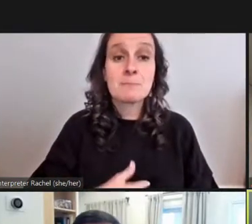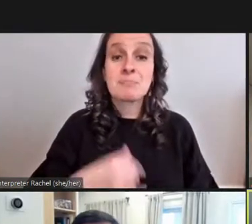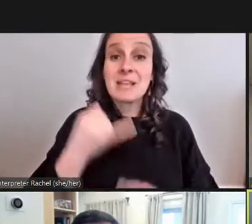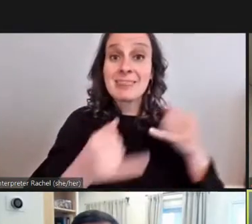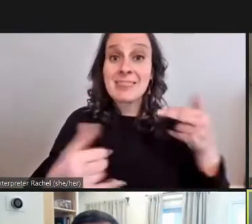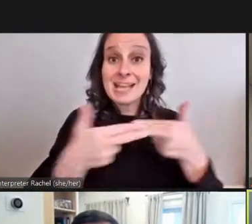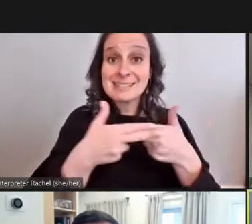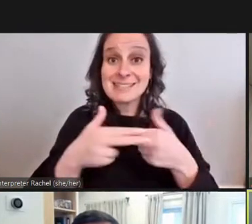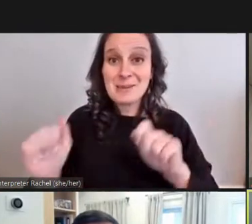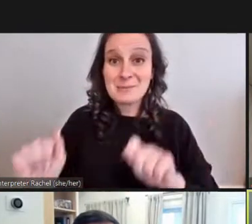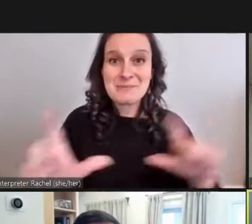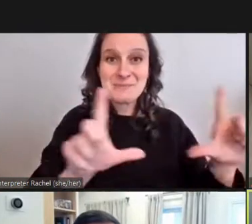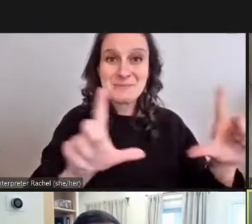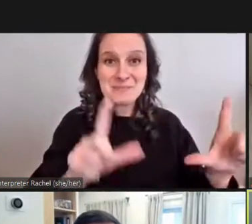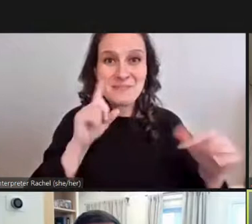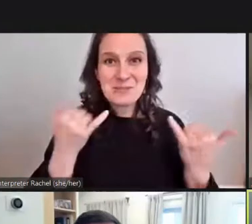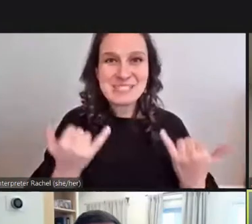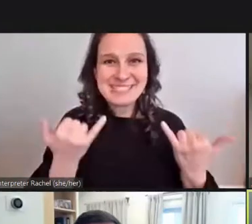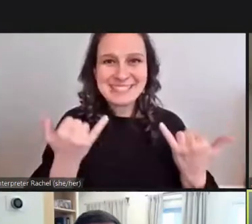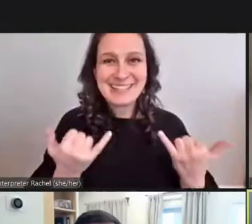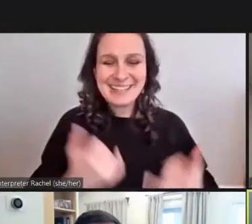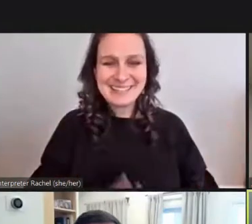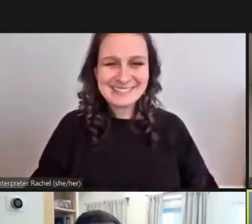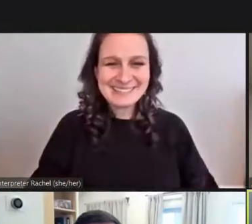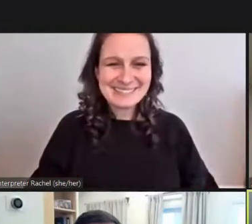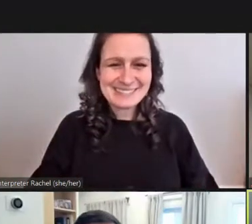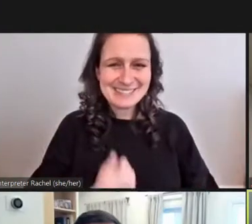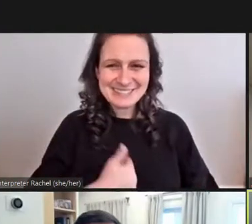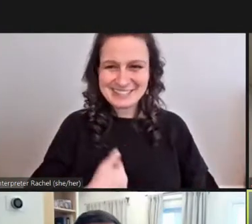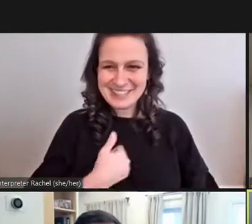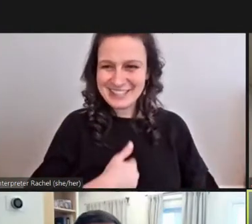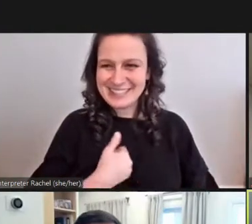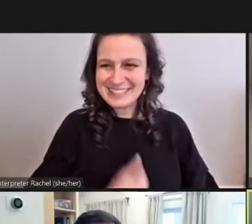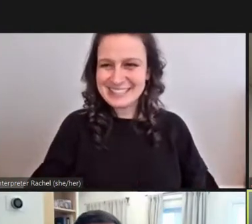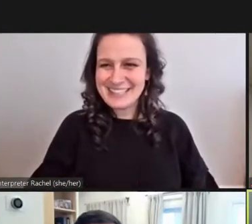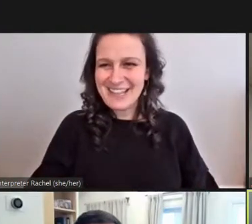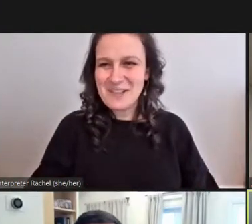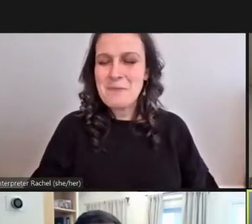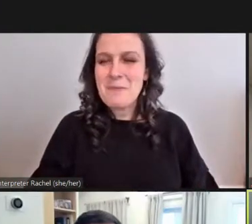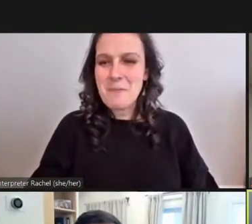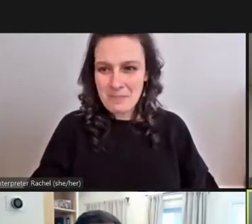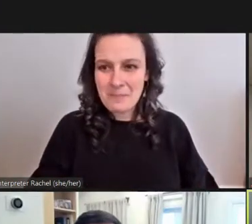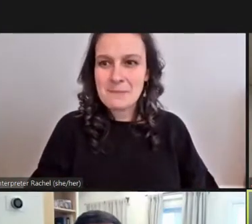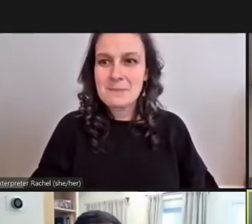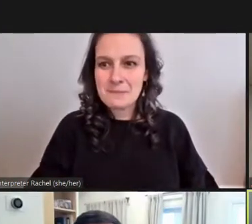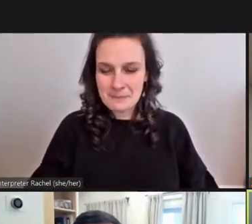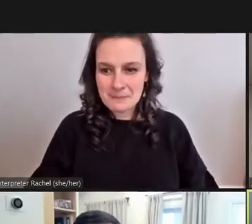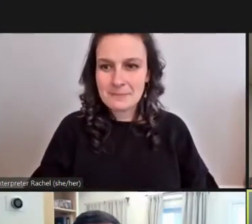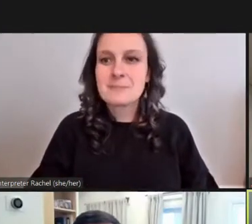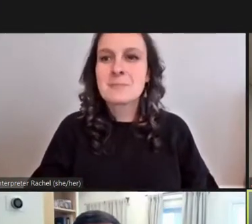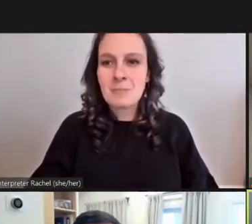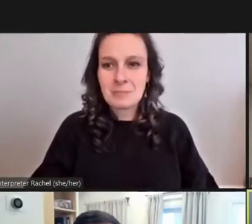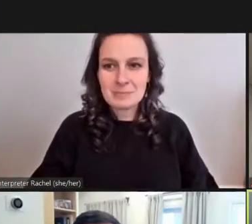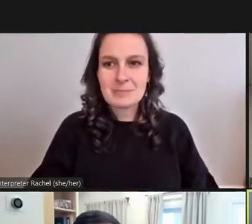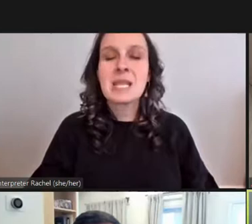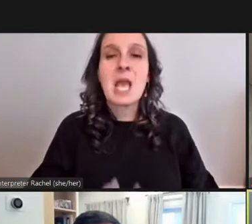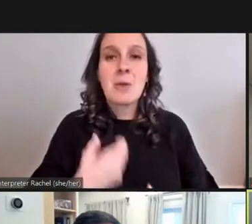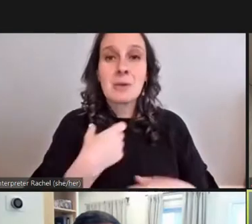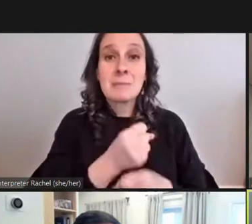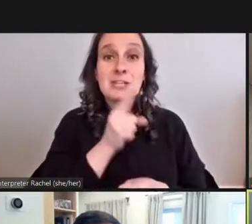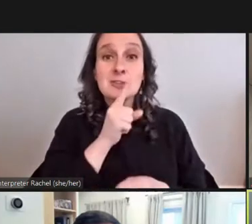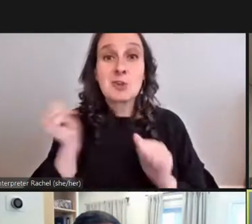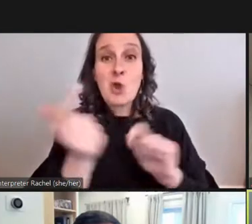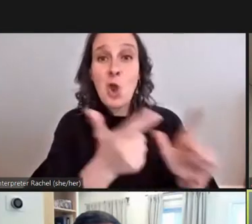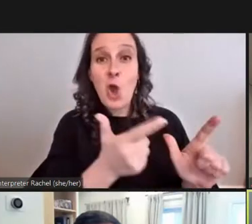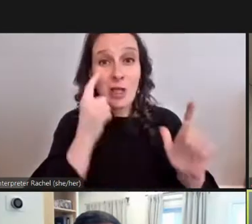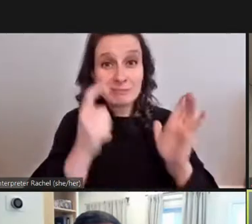for today. Sorry, and make sure that everybody can see about our